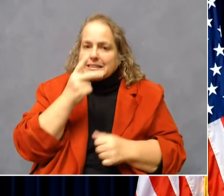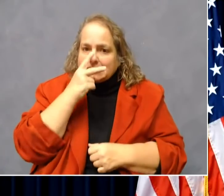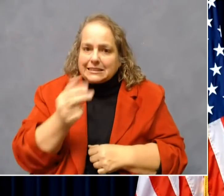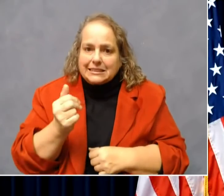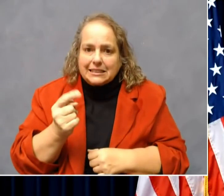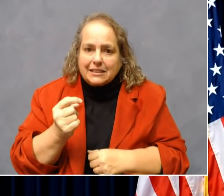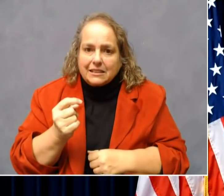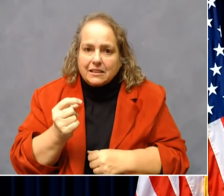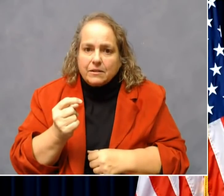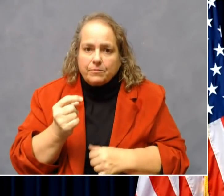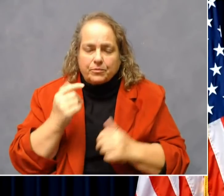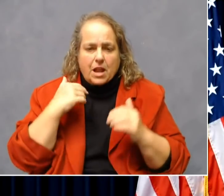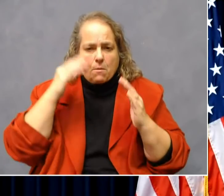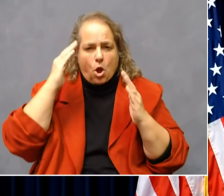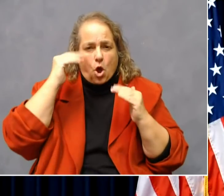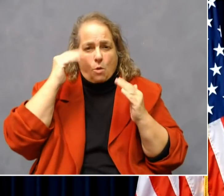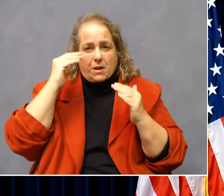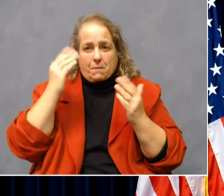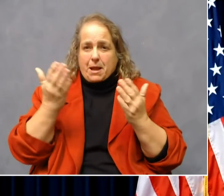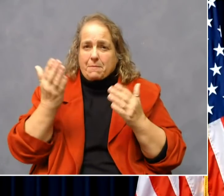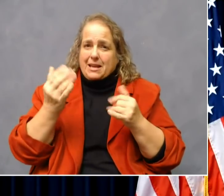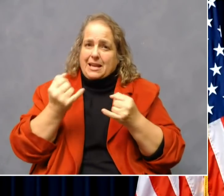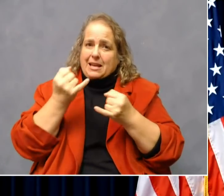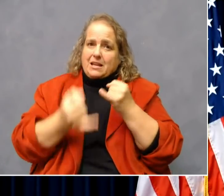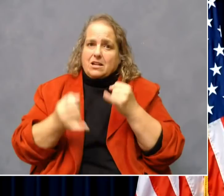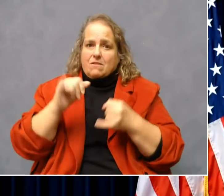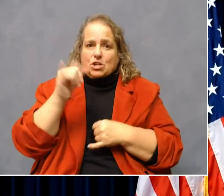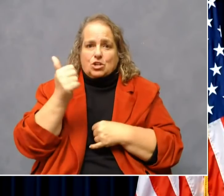by the end of January if shipments come in.